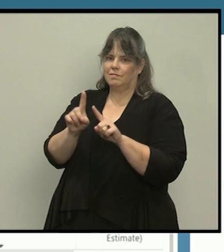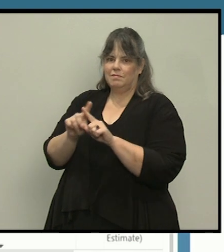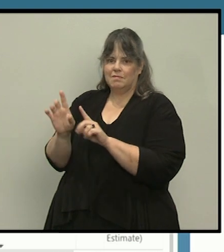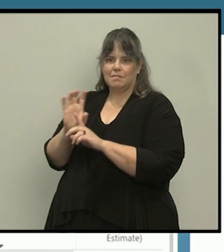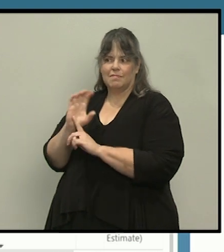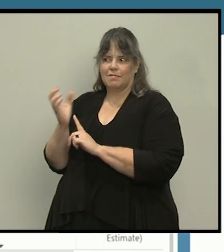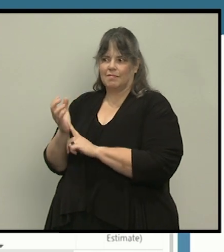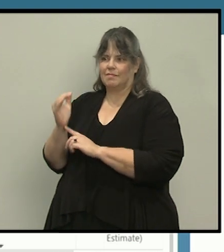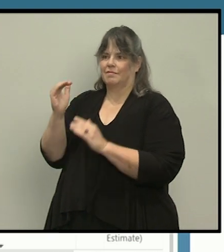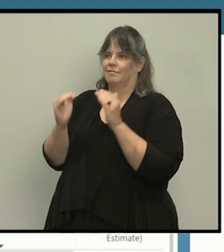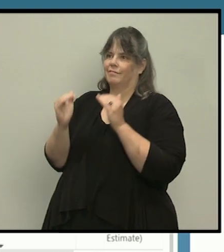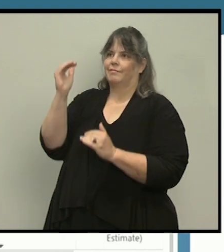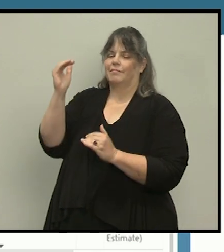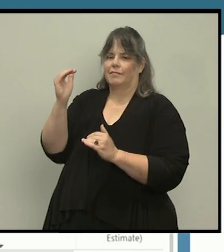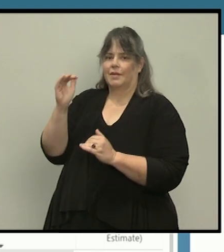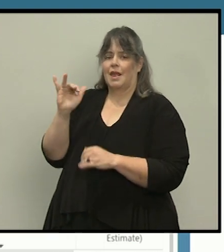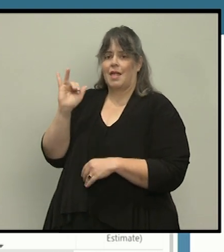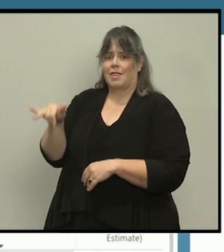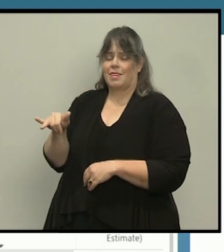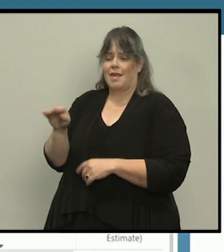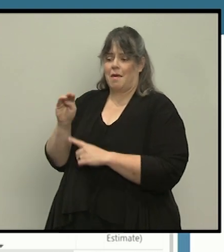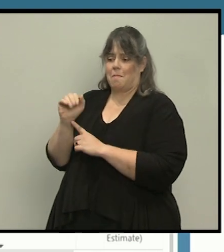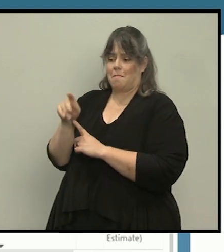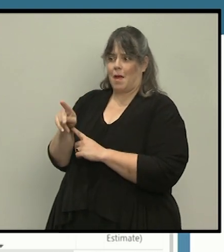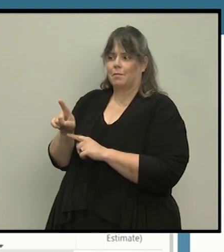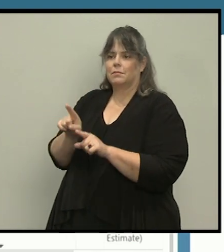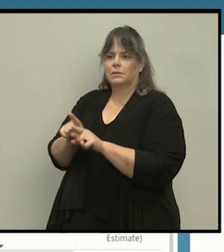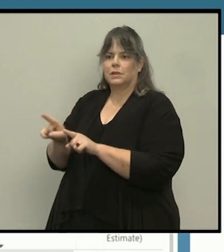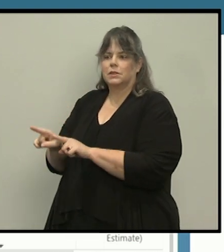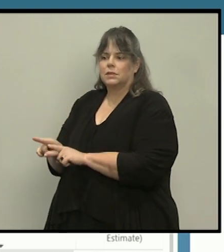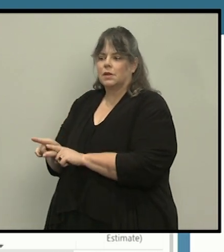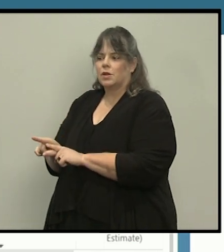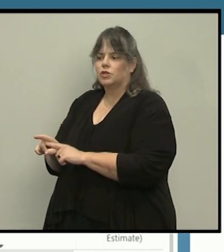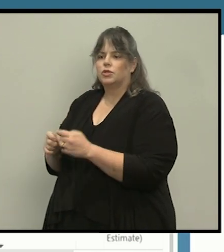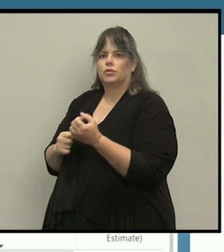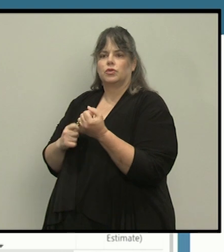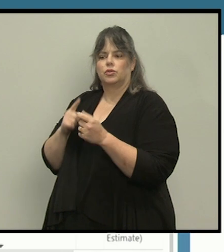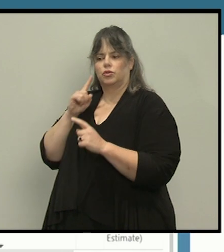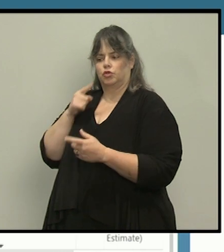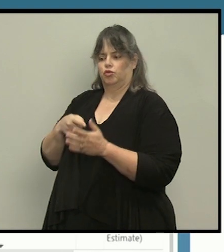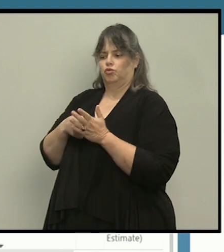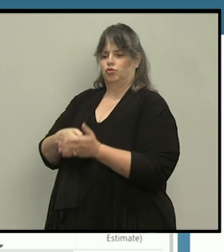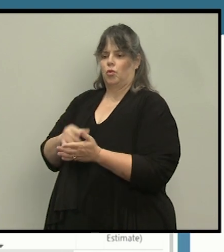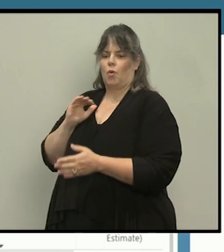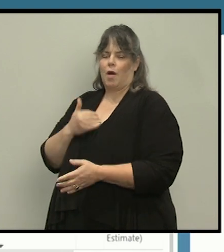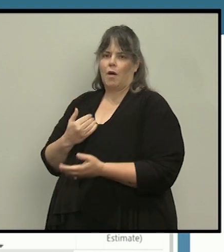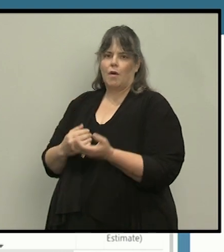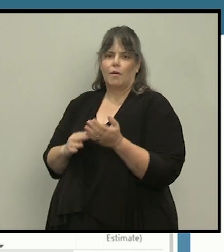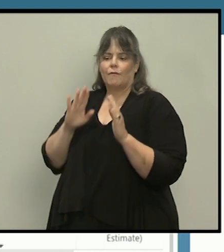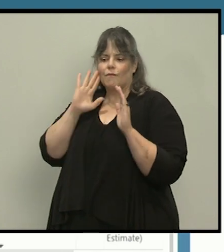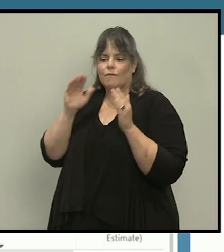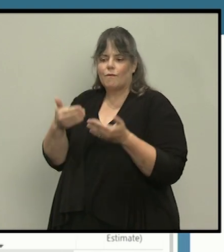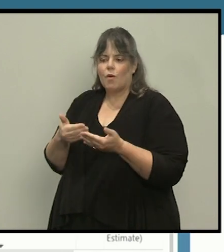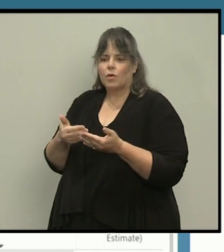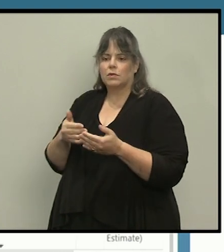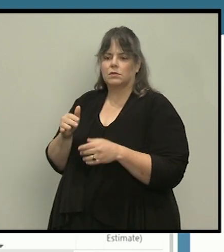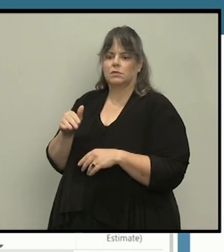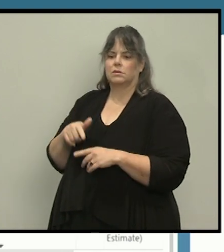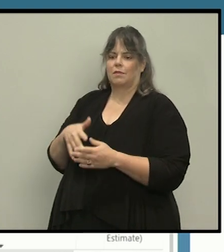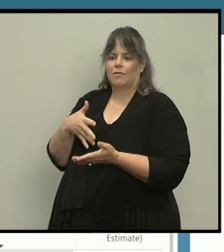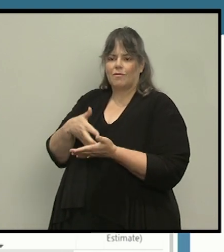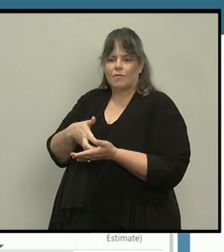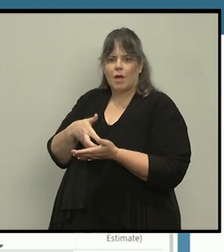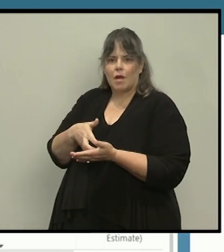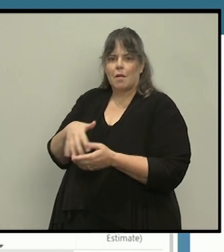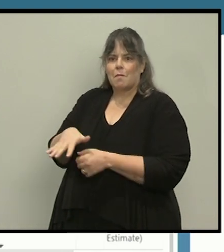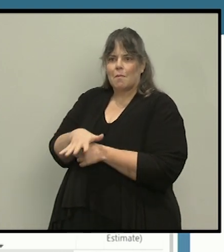And yet this map also supports our focus on equity in vulnerable populations in our collective response